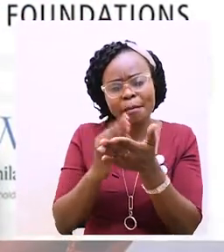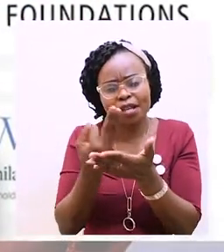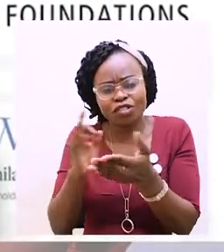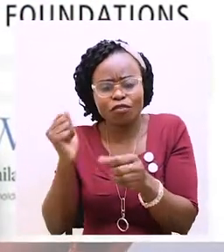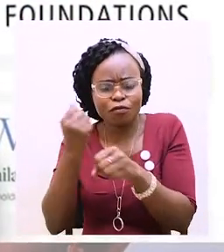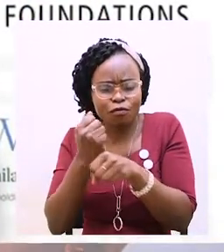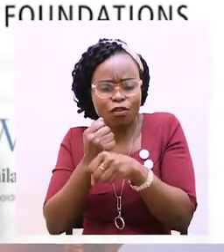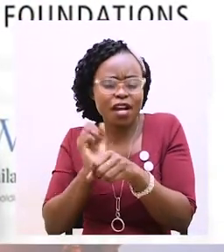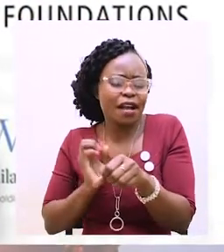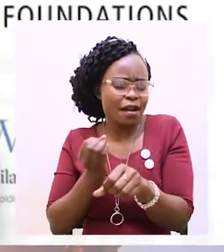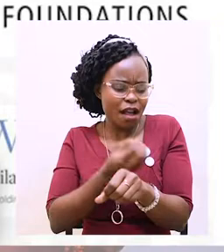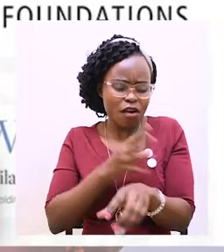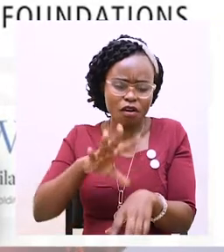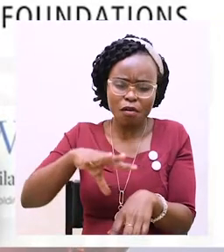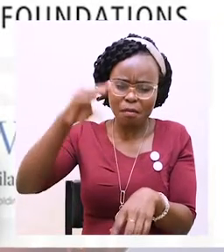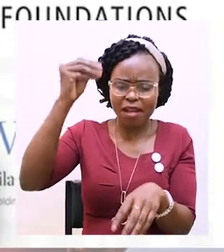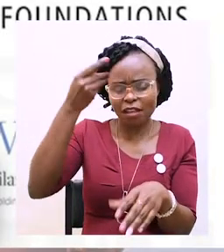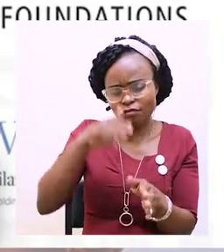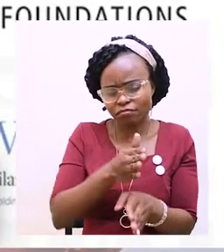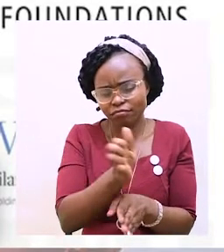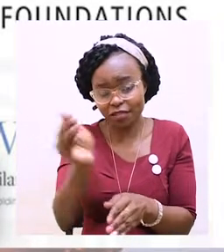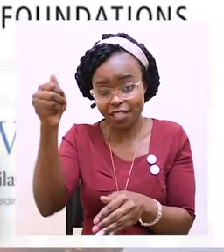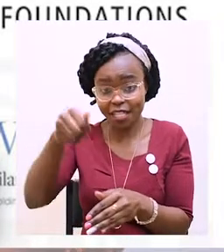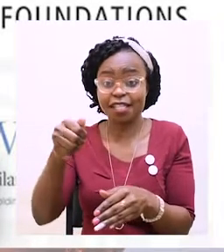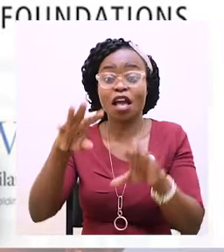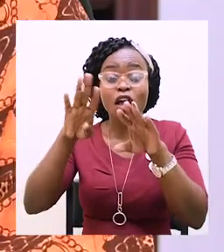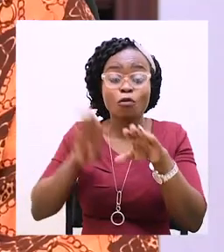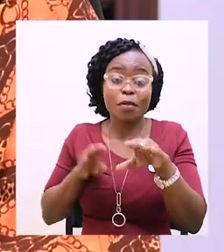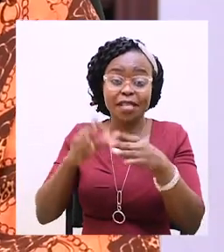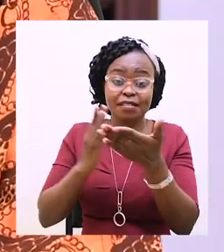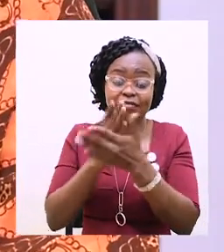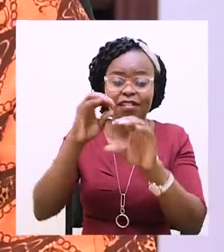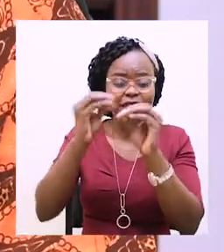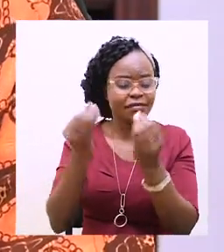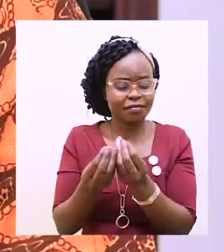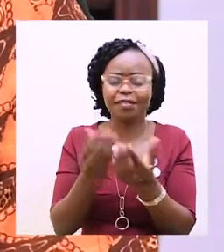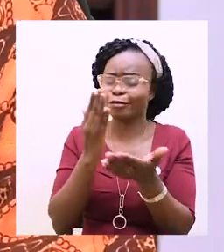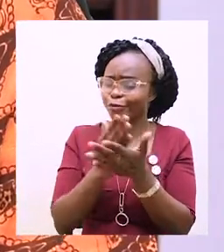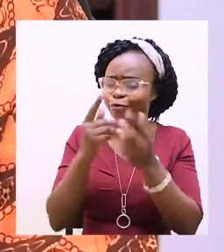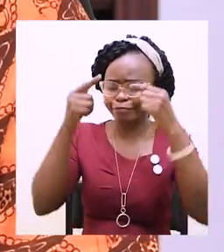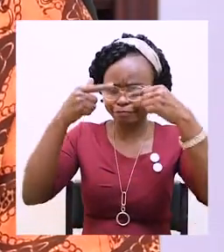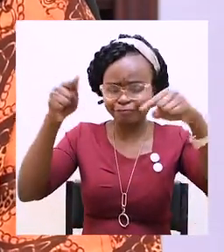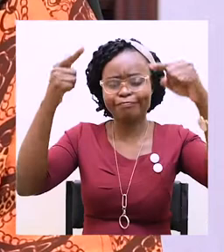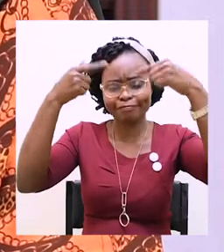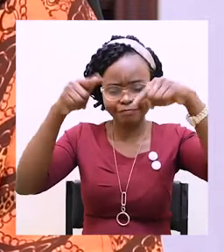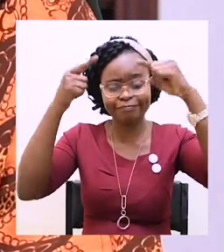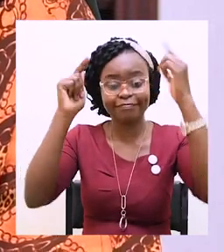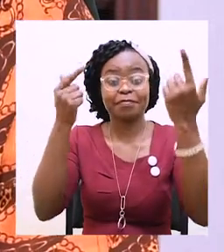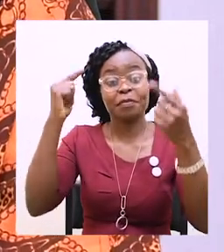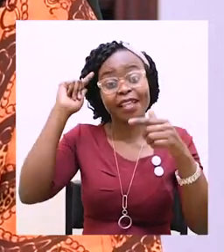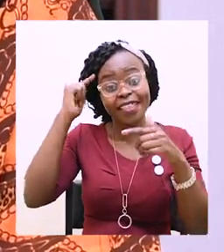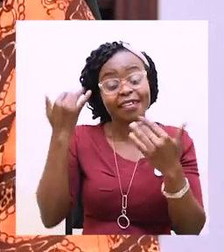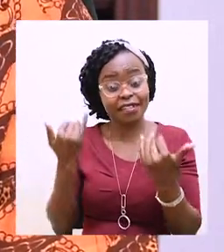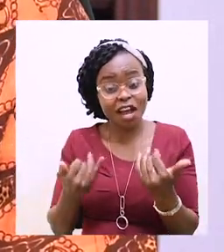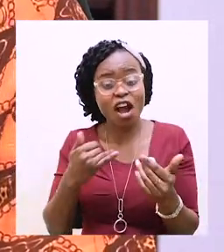work is to find money to be channeled to women's rights organization. And we have done that work quite successfully. I think now we